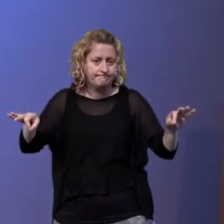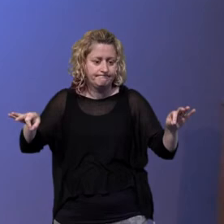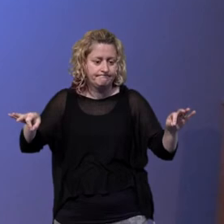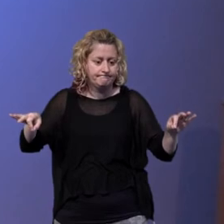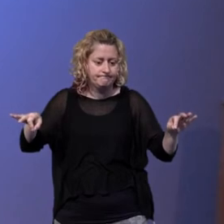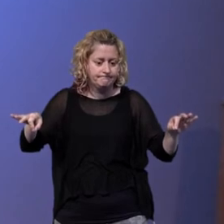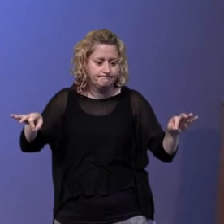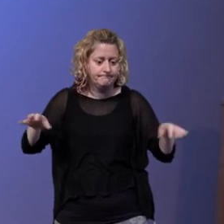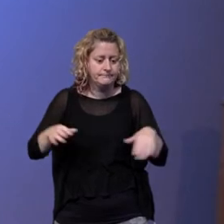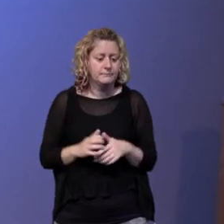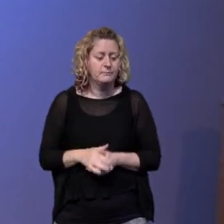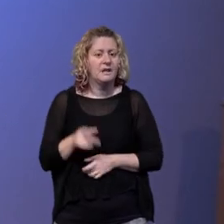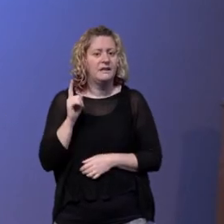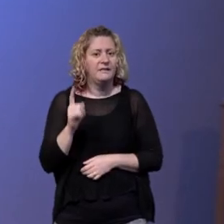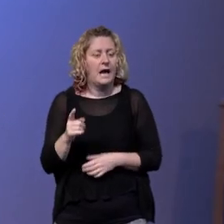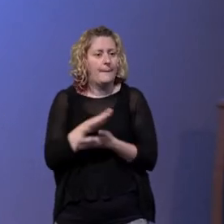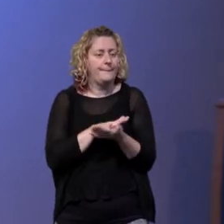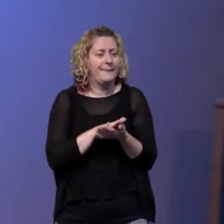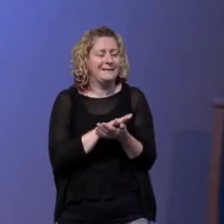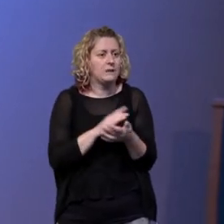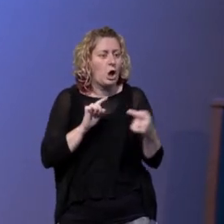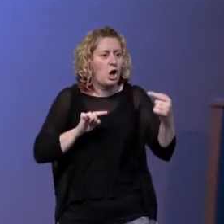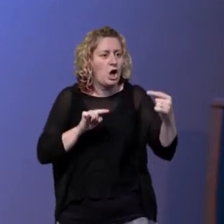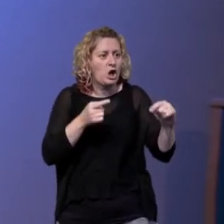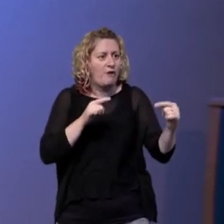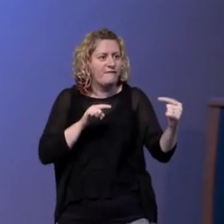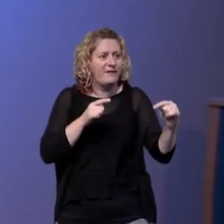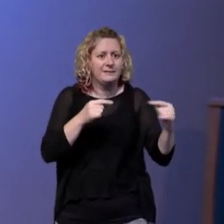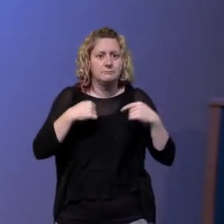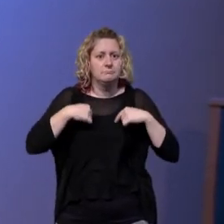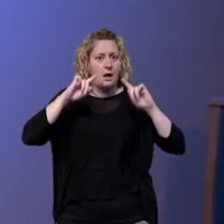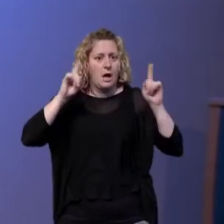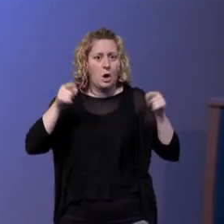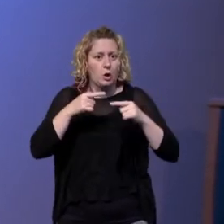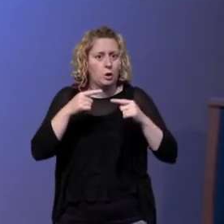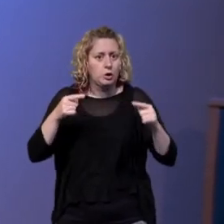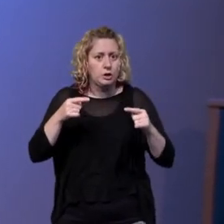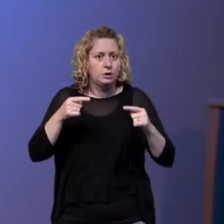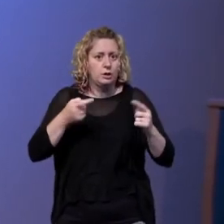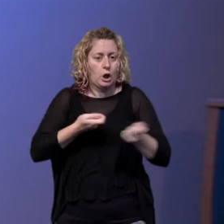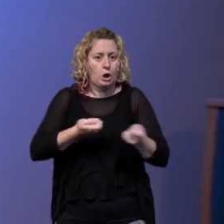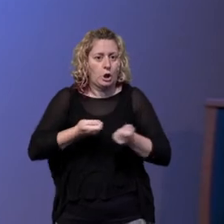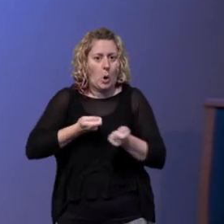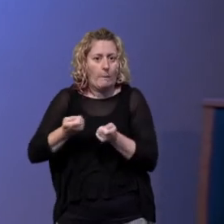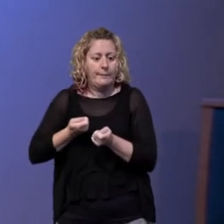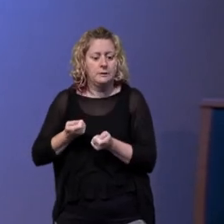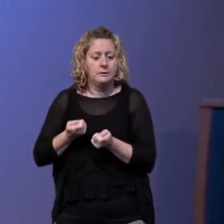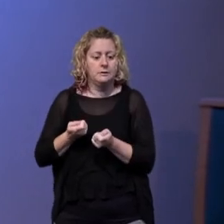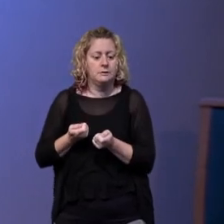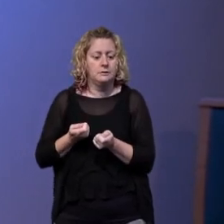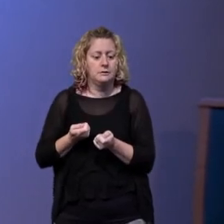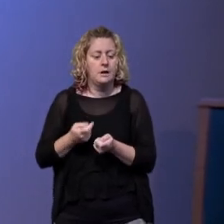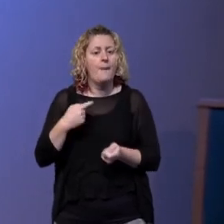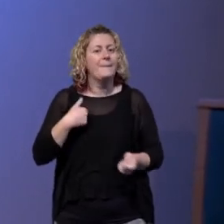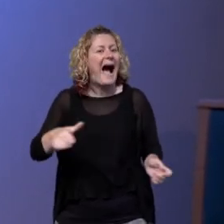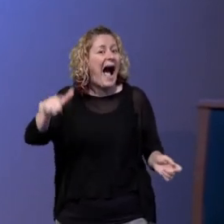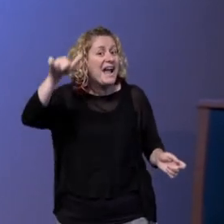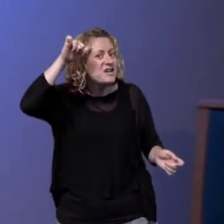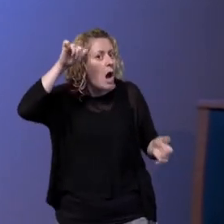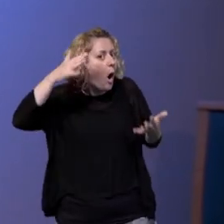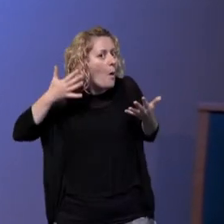inability to cope with conflict, and I have bombs that go off in conflict, but I'm aware of it, brothers and